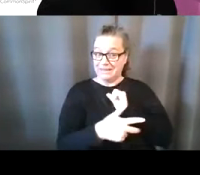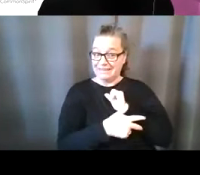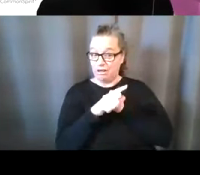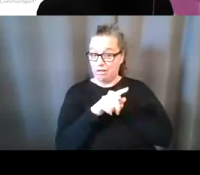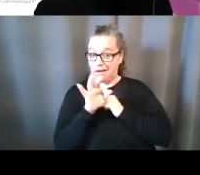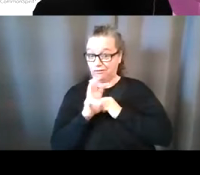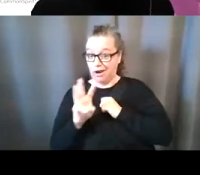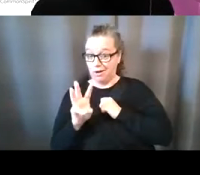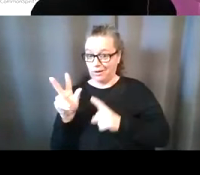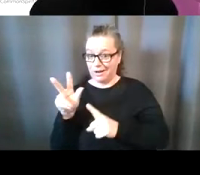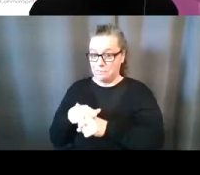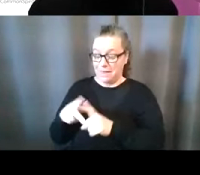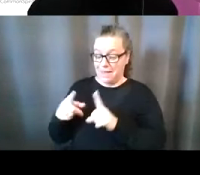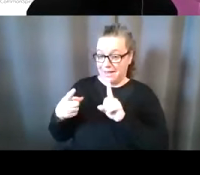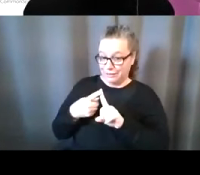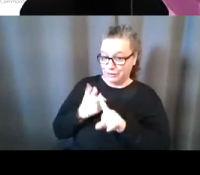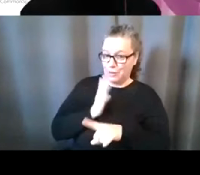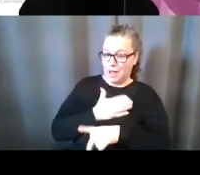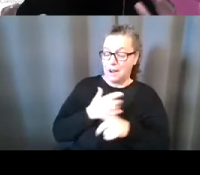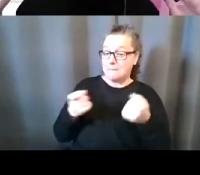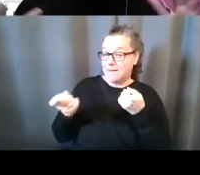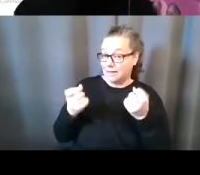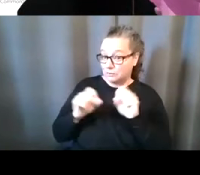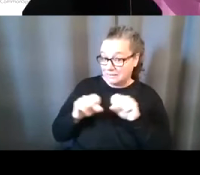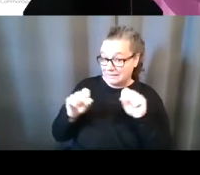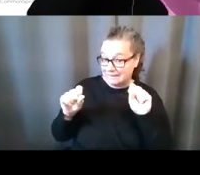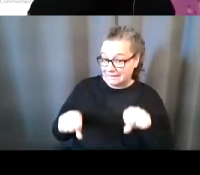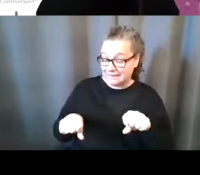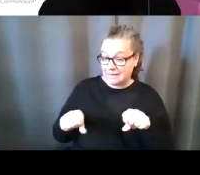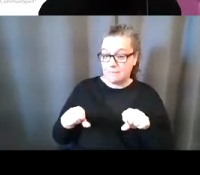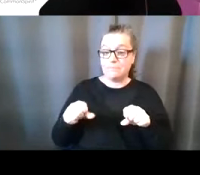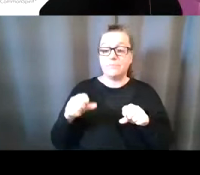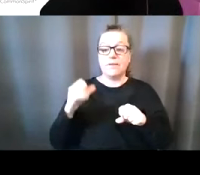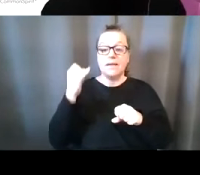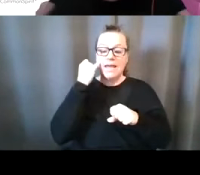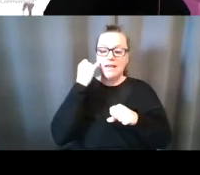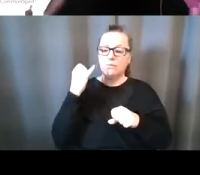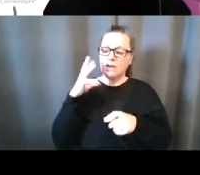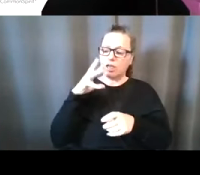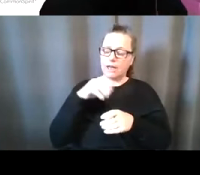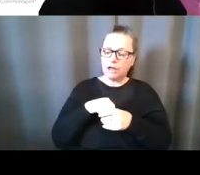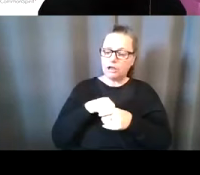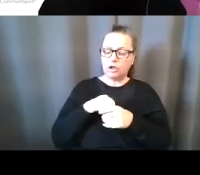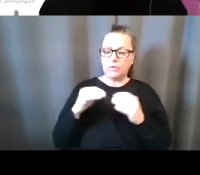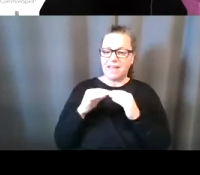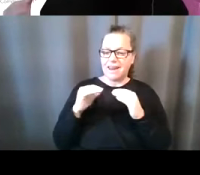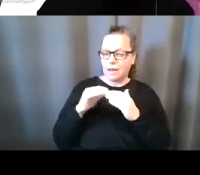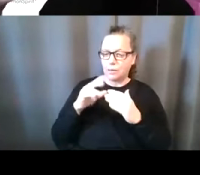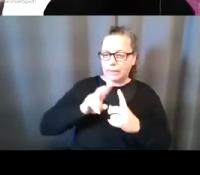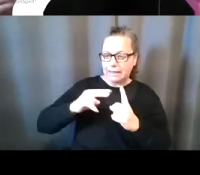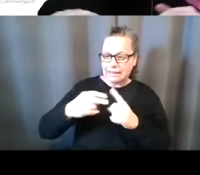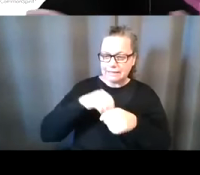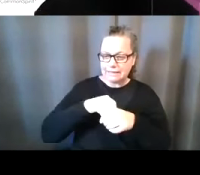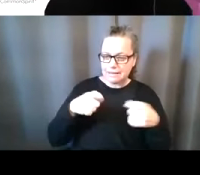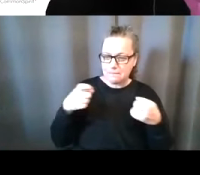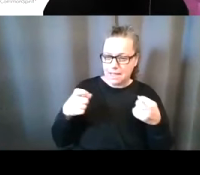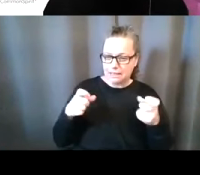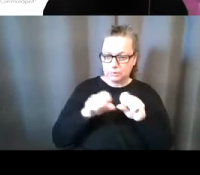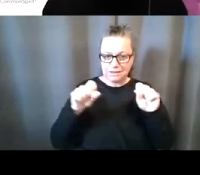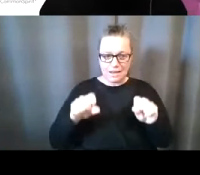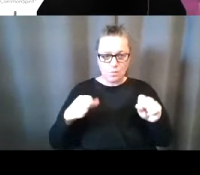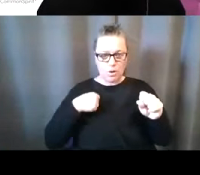and apply it to our management system. If we could bake an equity lens in a management system, anytime we do our work, we're considering